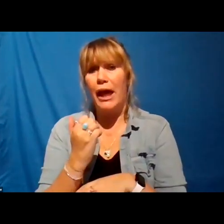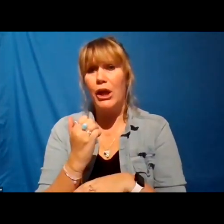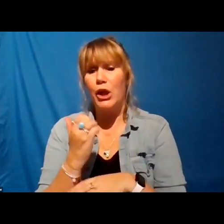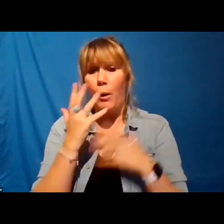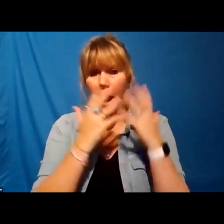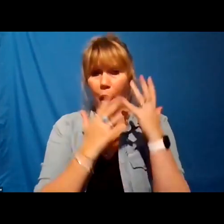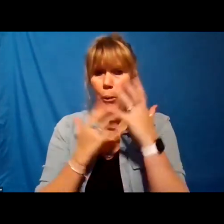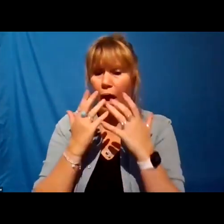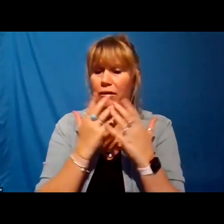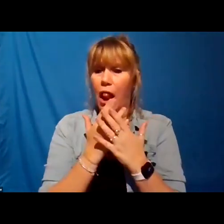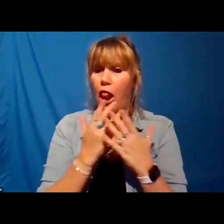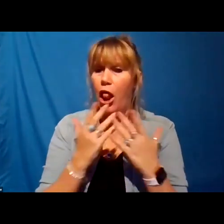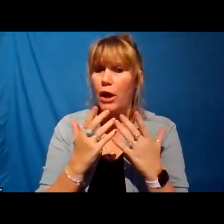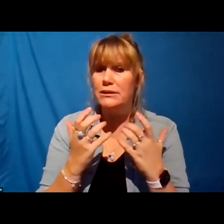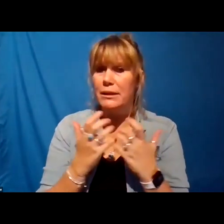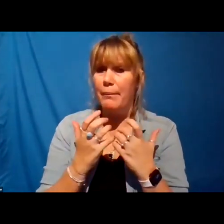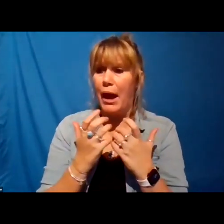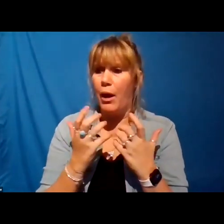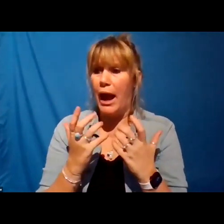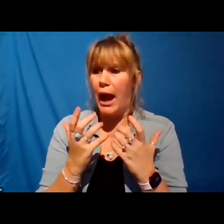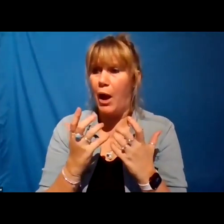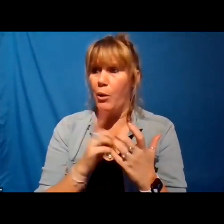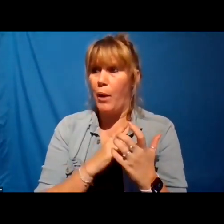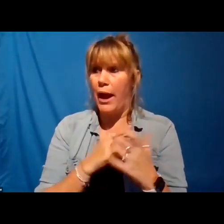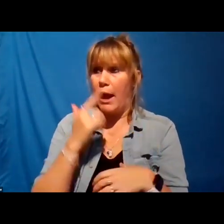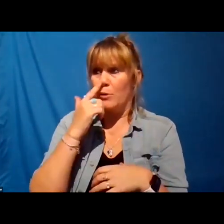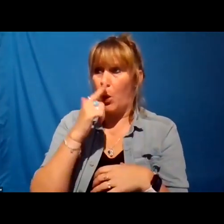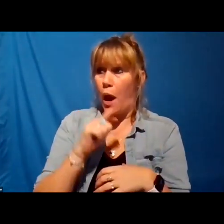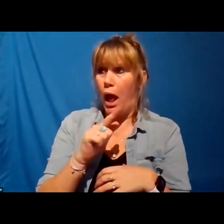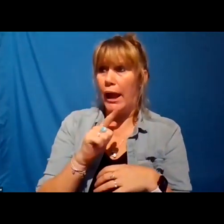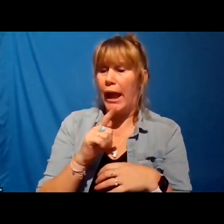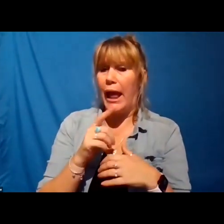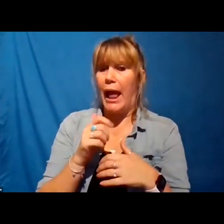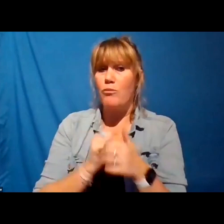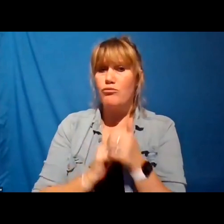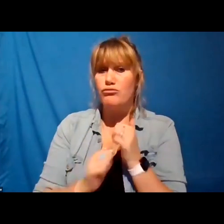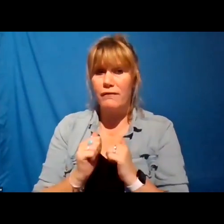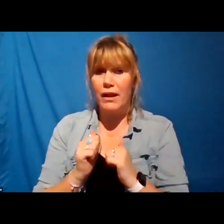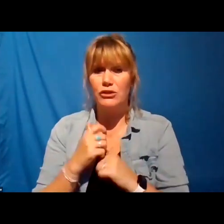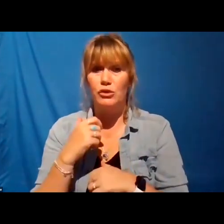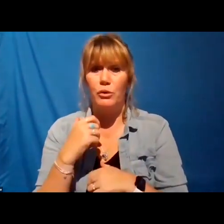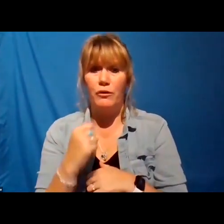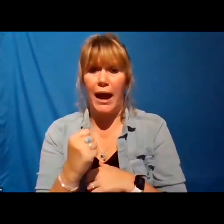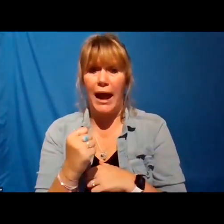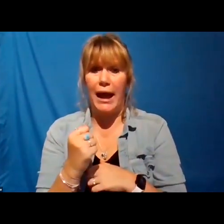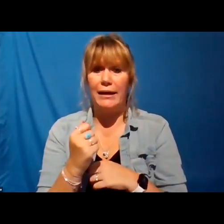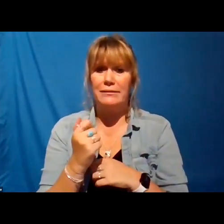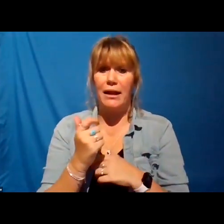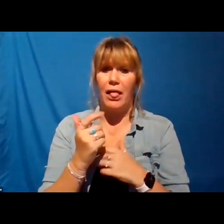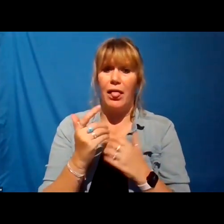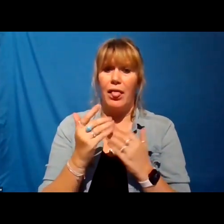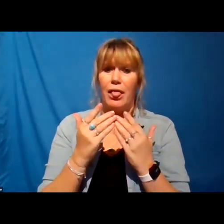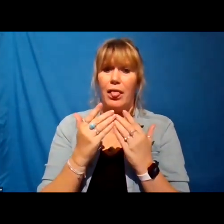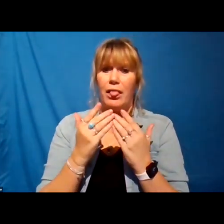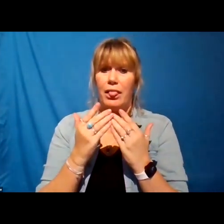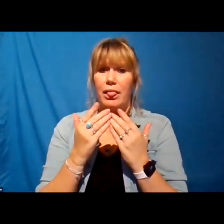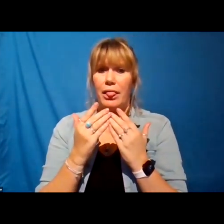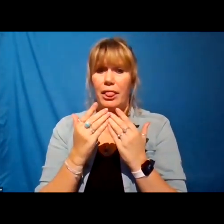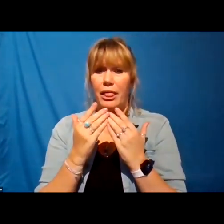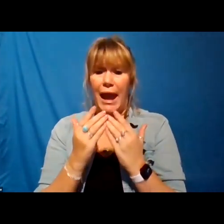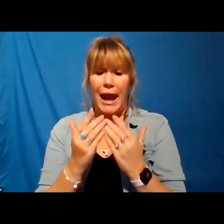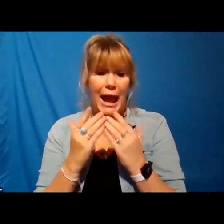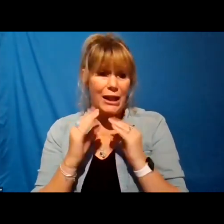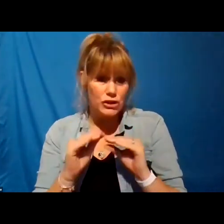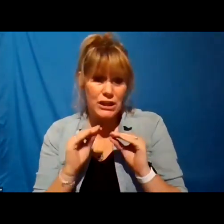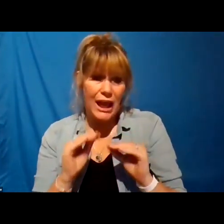about, like, I'm so lucky and privileged to have had the time and the university education to access such scholarship. And I